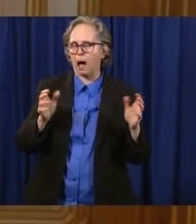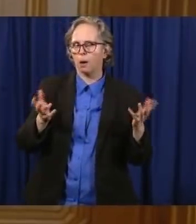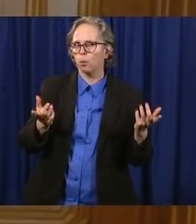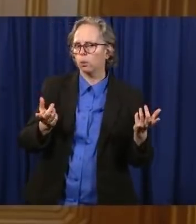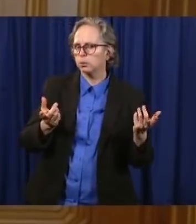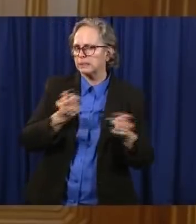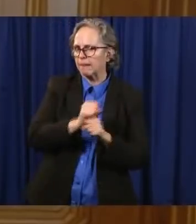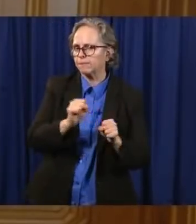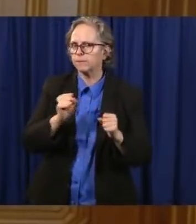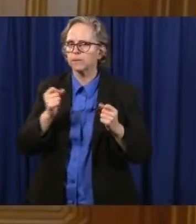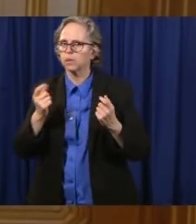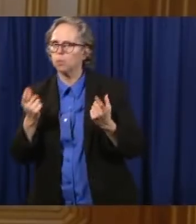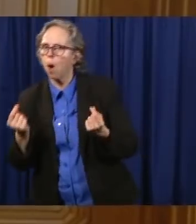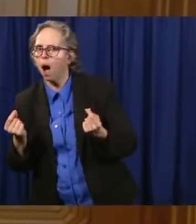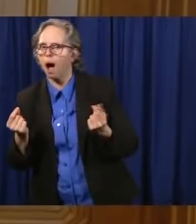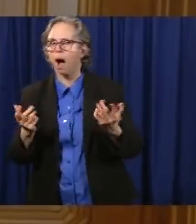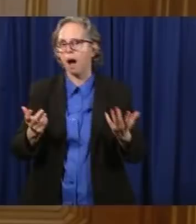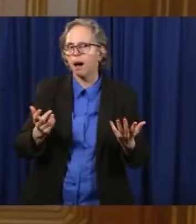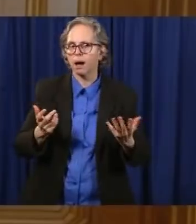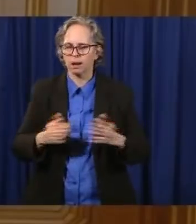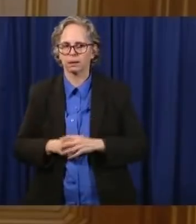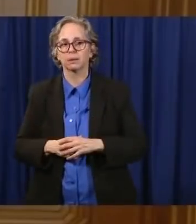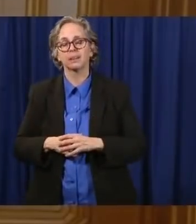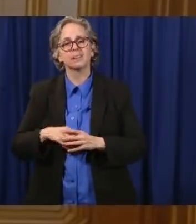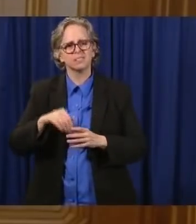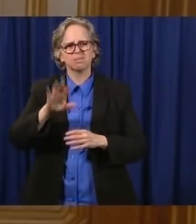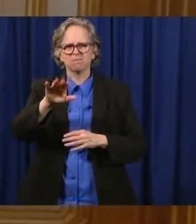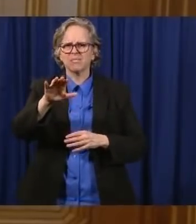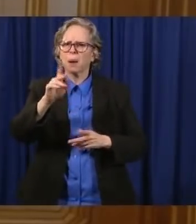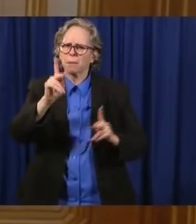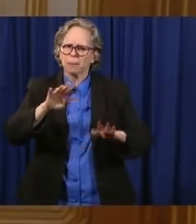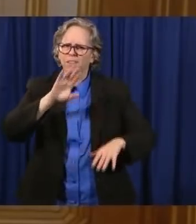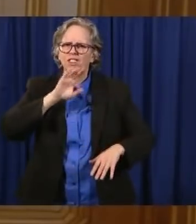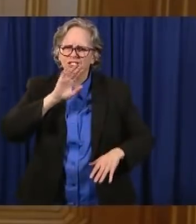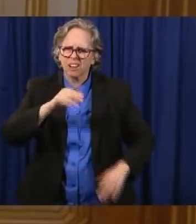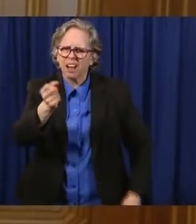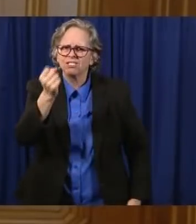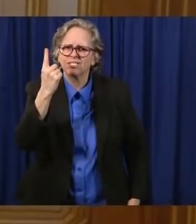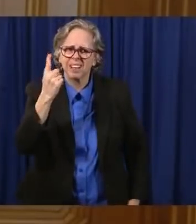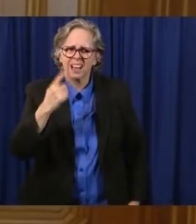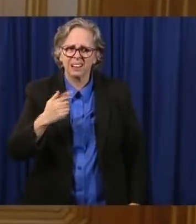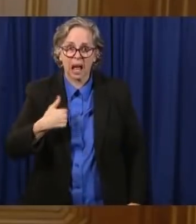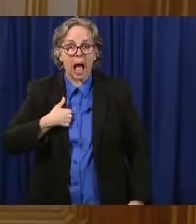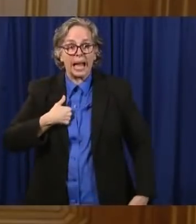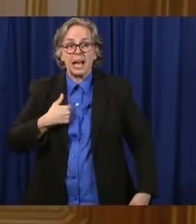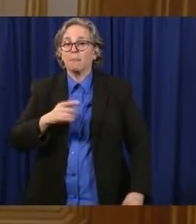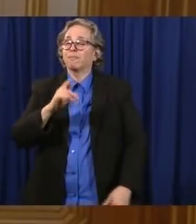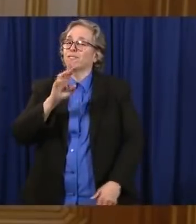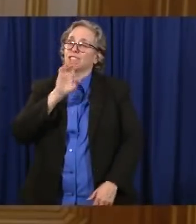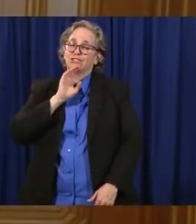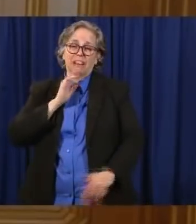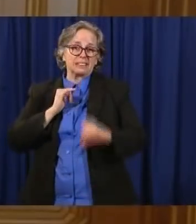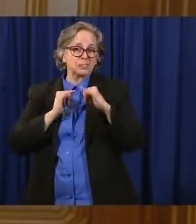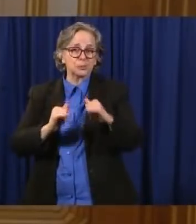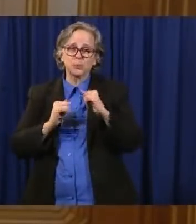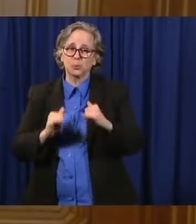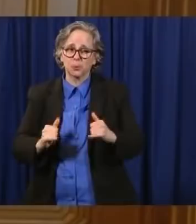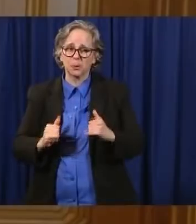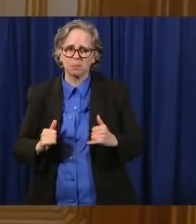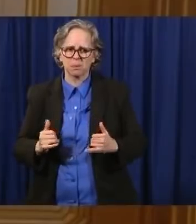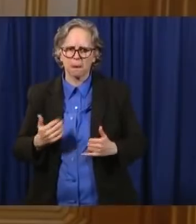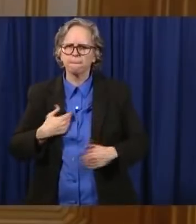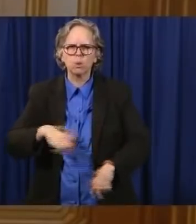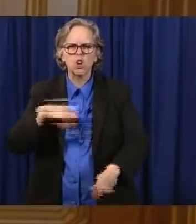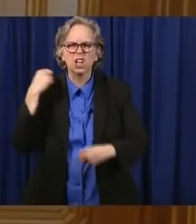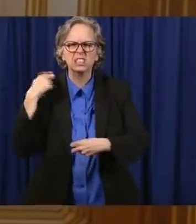out there. I get it. I'm frustrated as well. But we're Ohioans. We're tough. We got